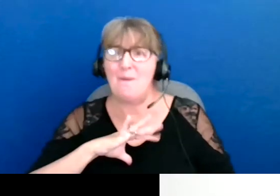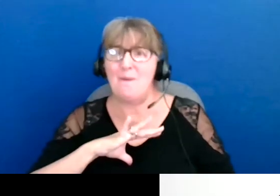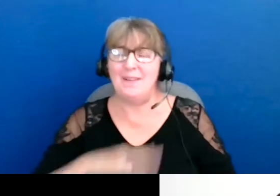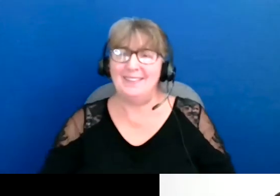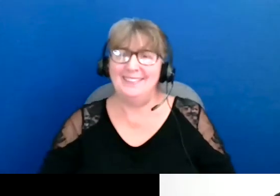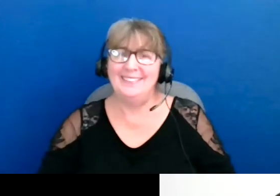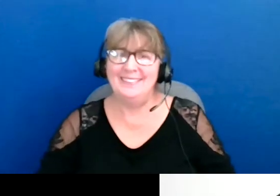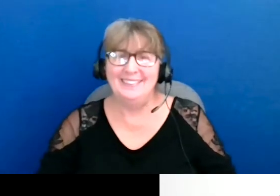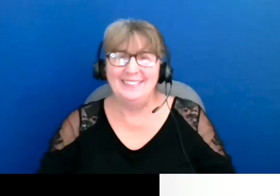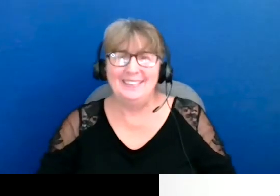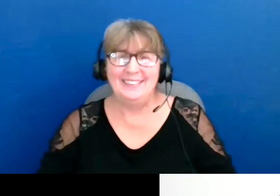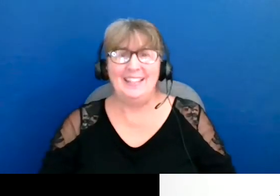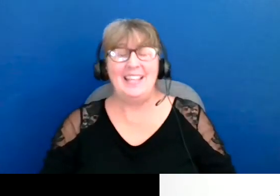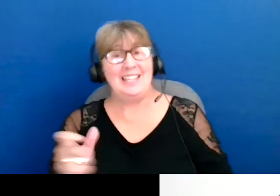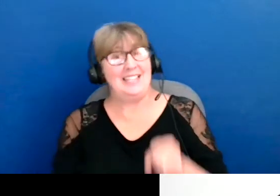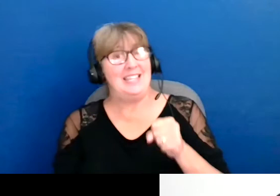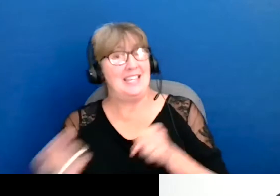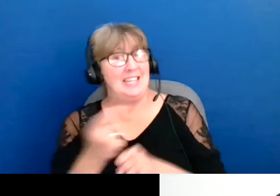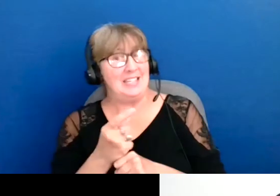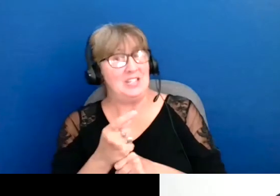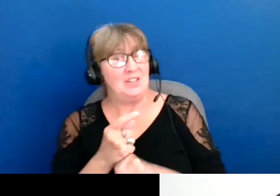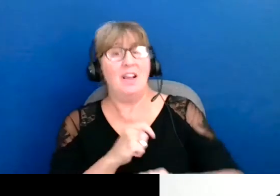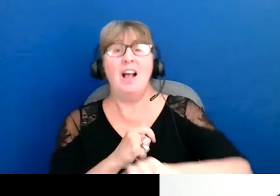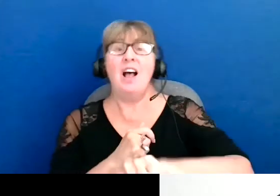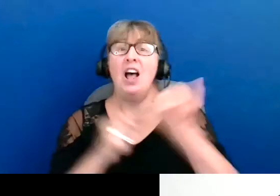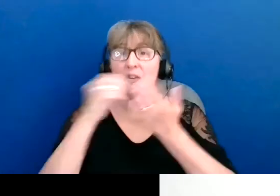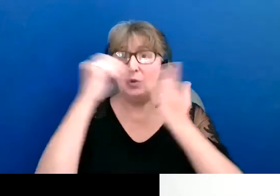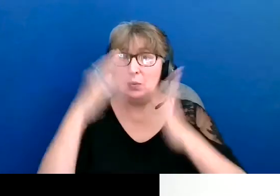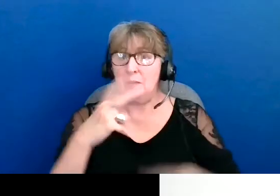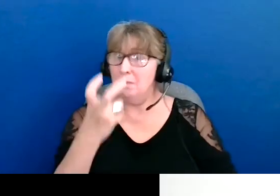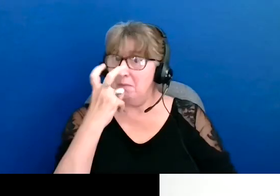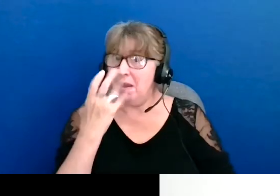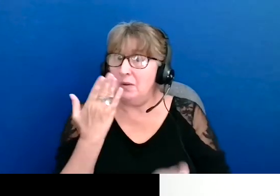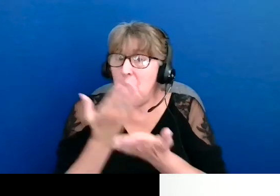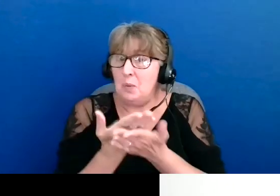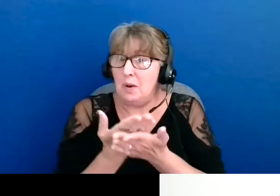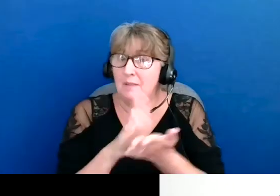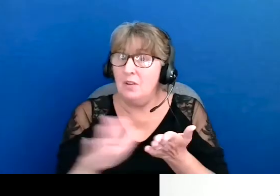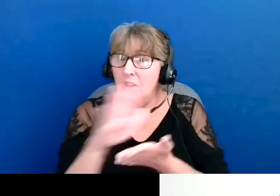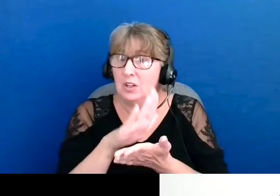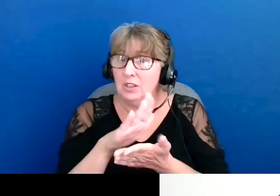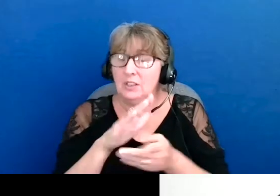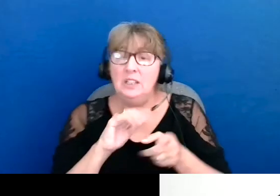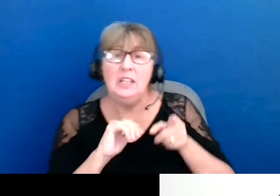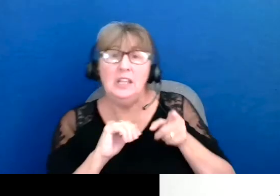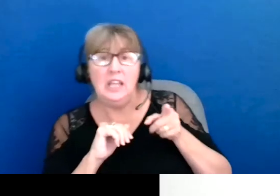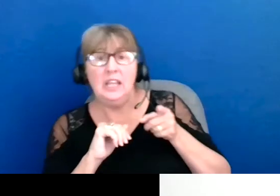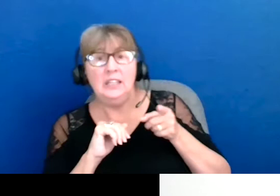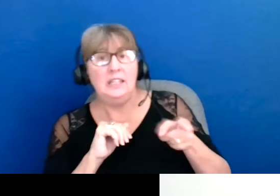The next year, a new blind student came to the college and he had immediate access to the